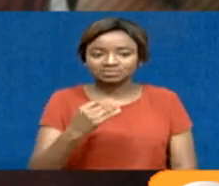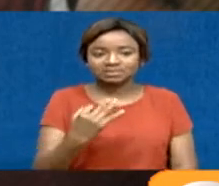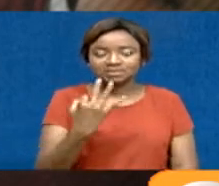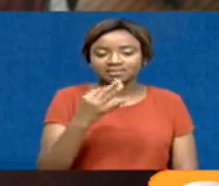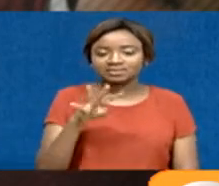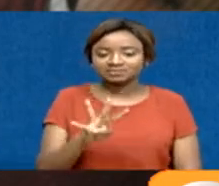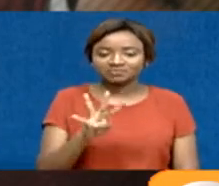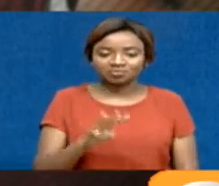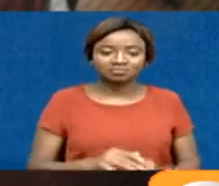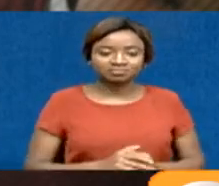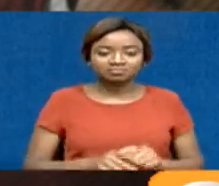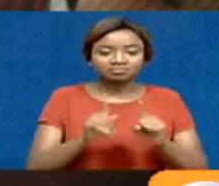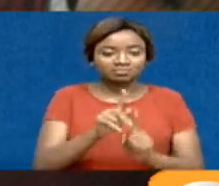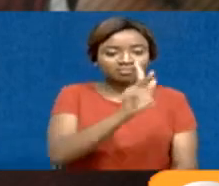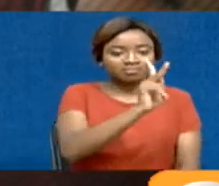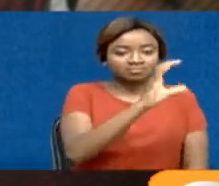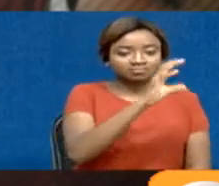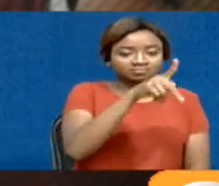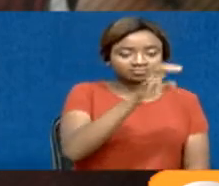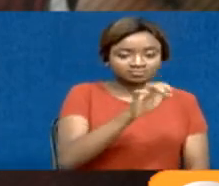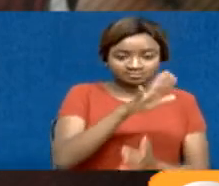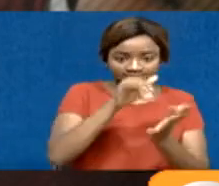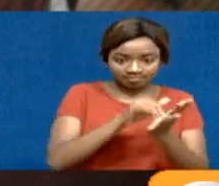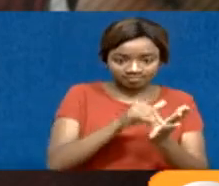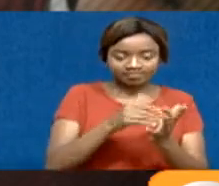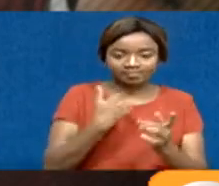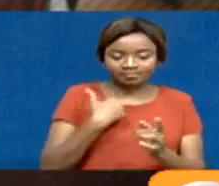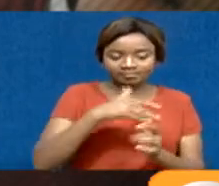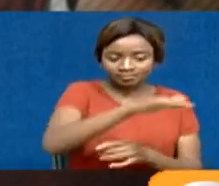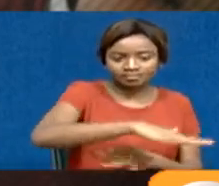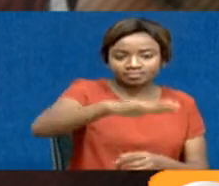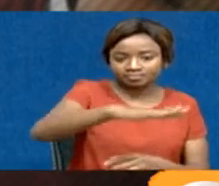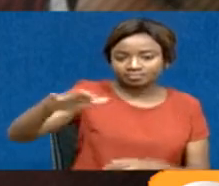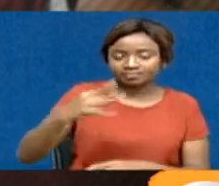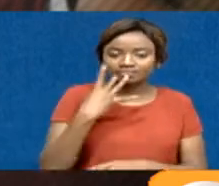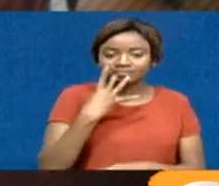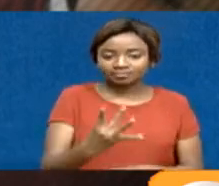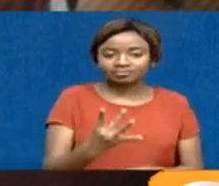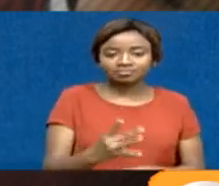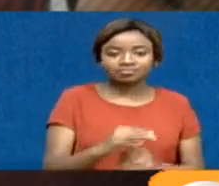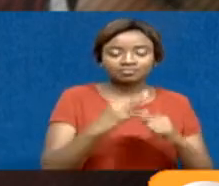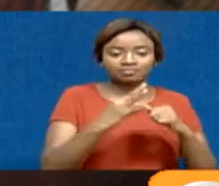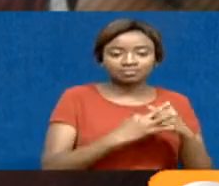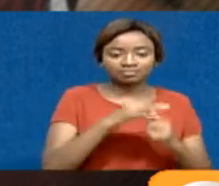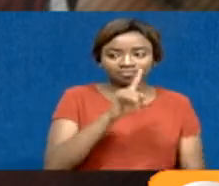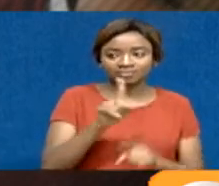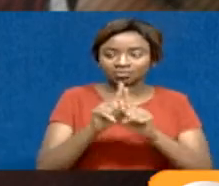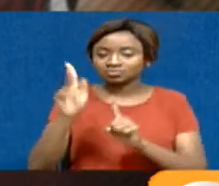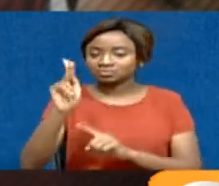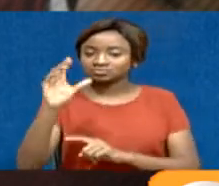78,034 students. All KCPE centers will be served from 491 distribution centers, while KCSE